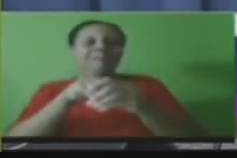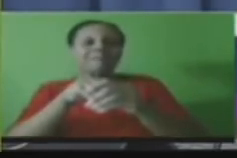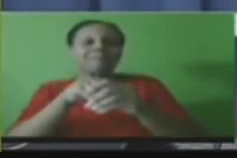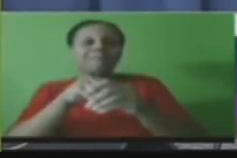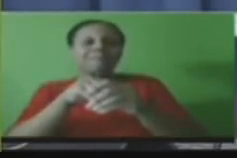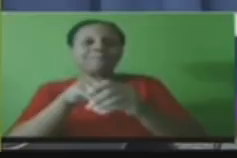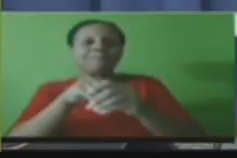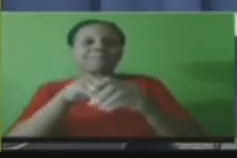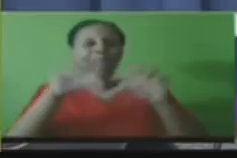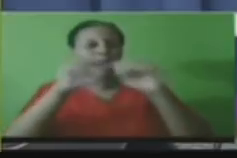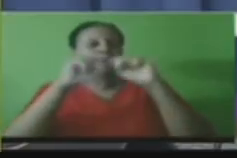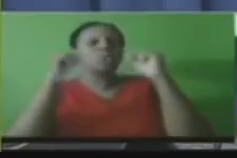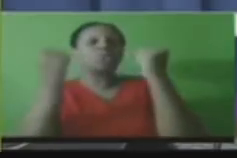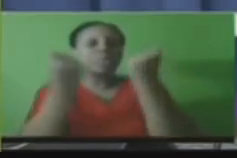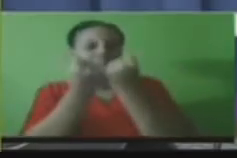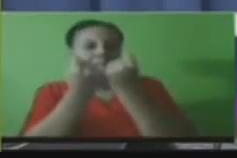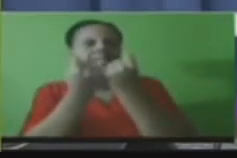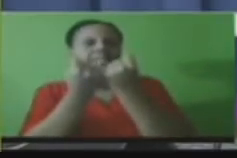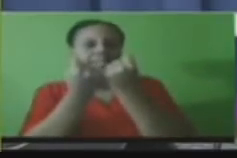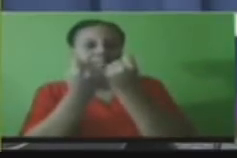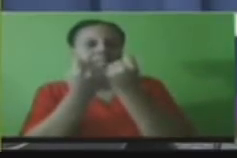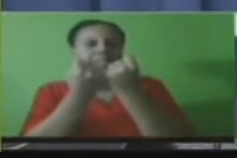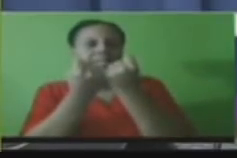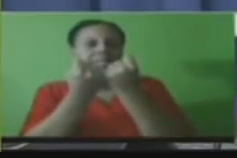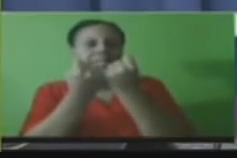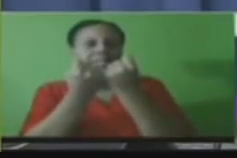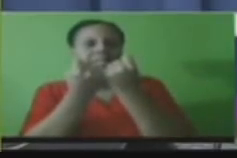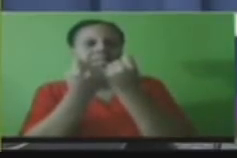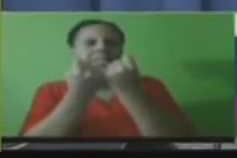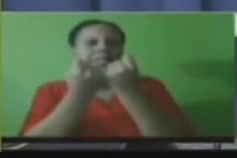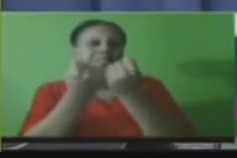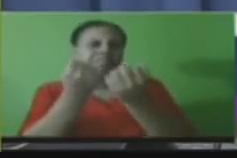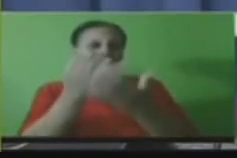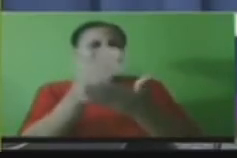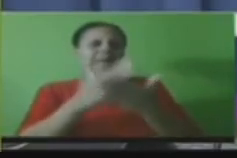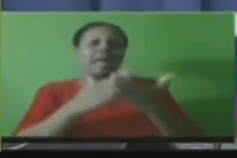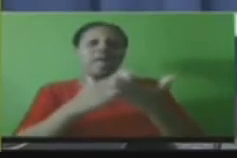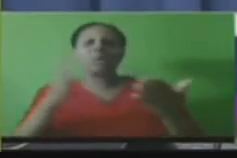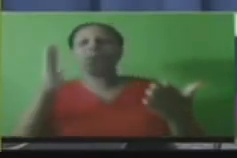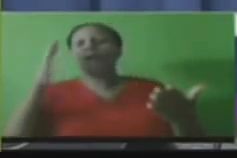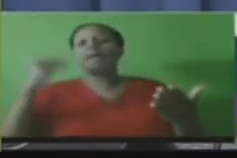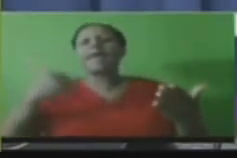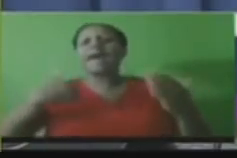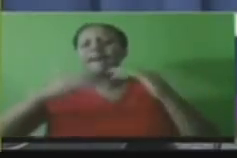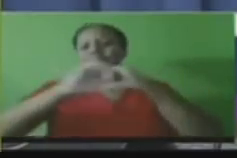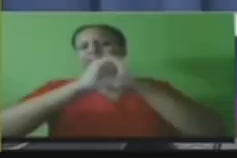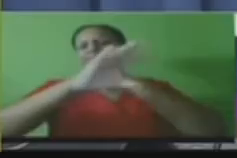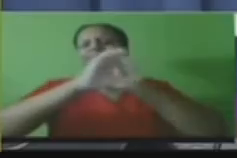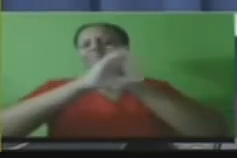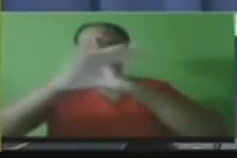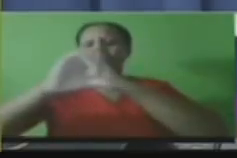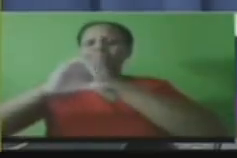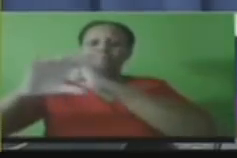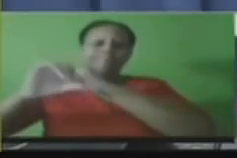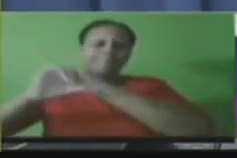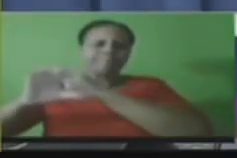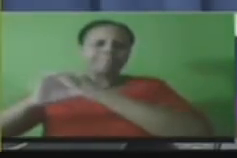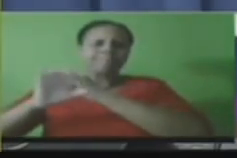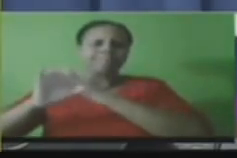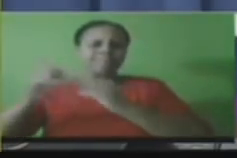a press ad campaign starting from next week, Tuesday. Again, having people